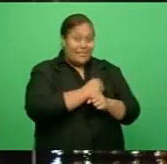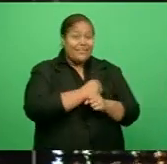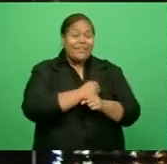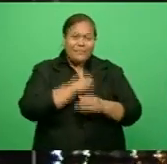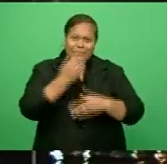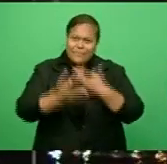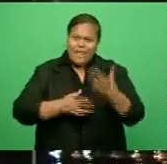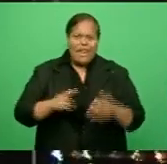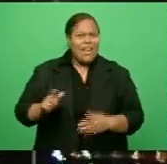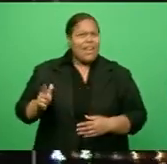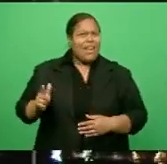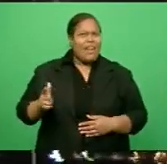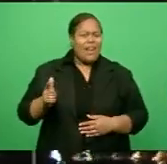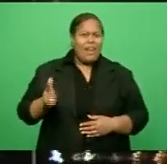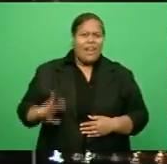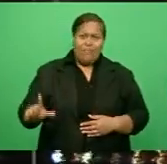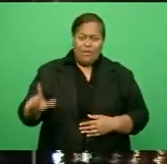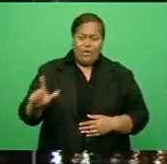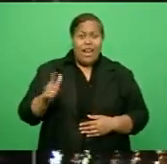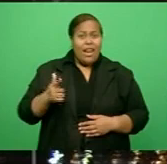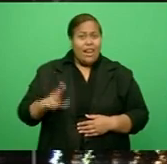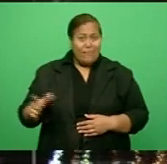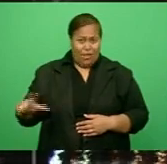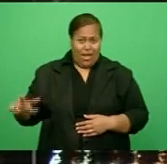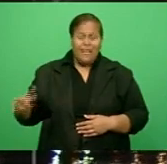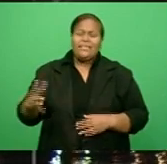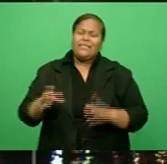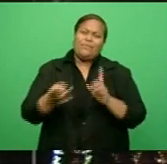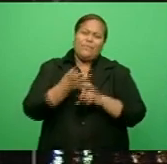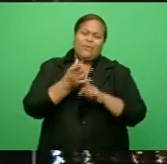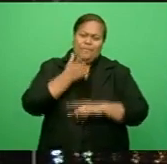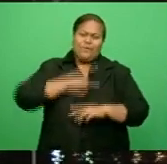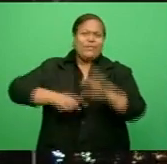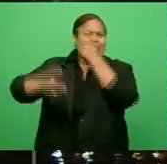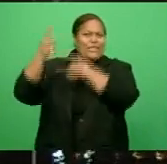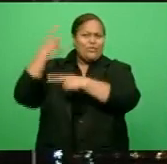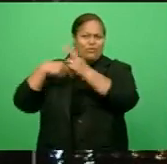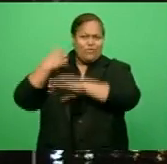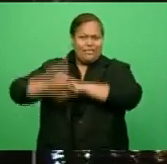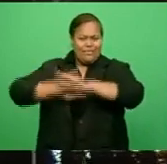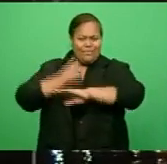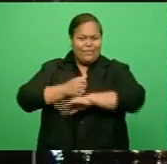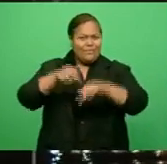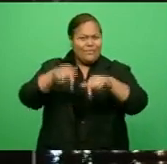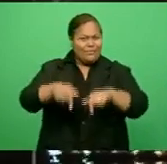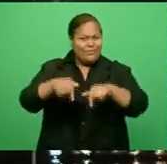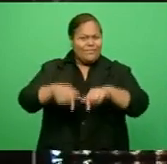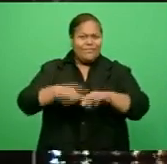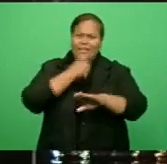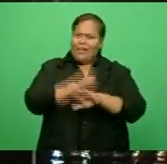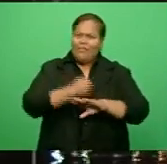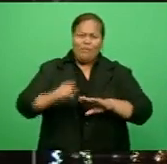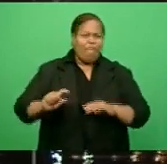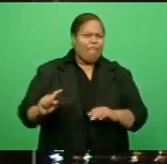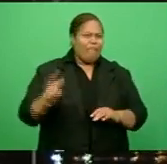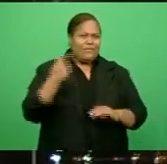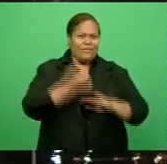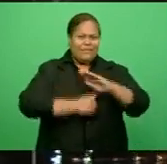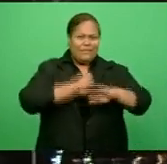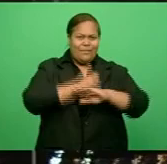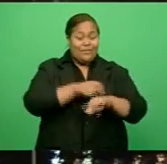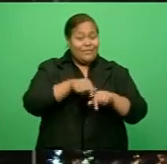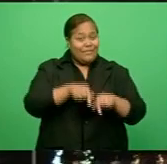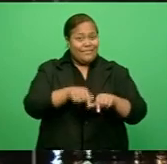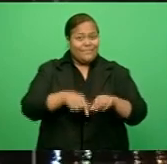Levuka is important as it is part of the Fijian historical landscape and the first seat of government amongst many other firsts for Fiji.